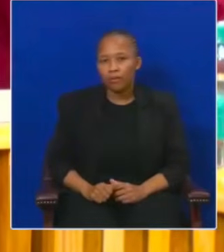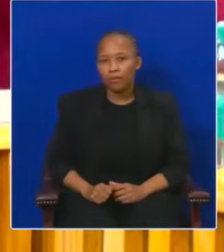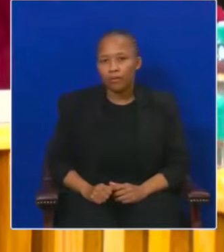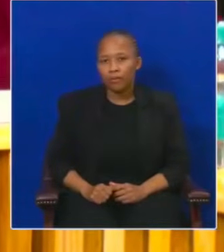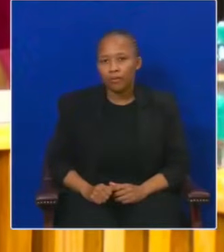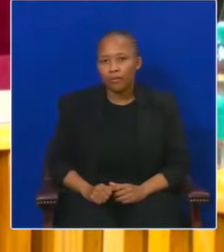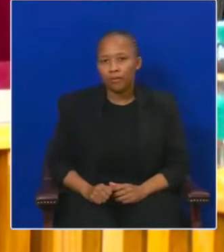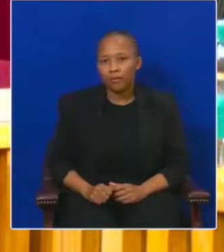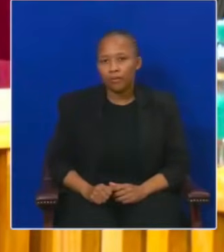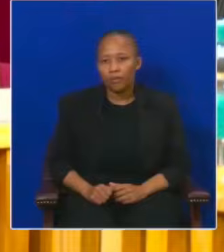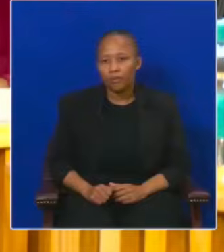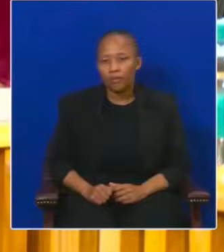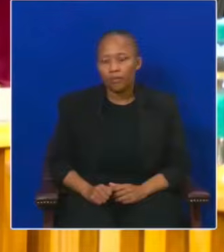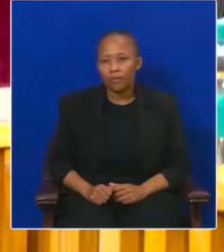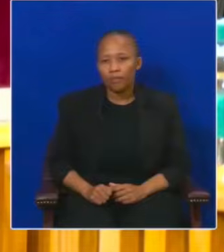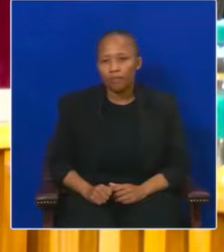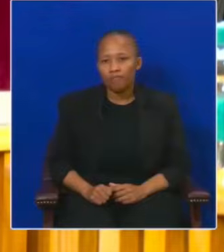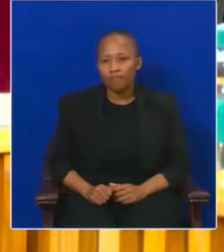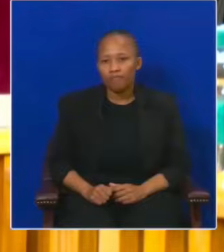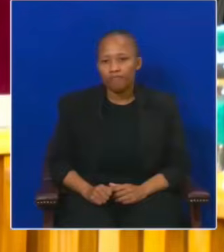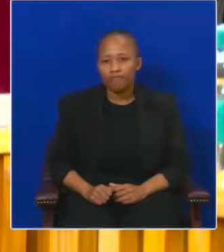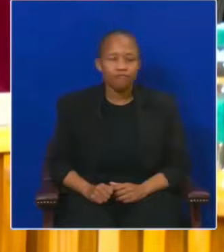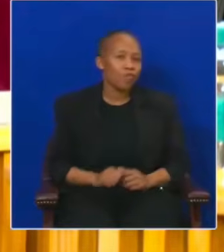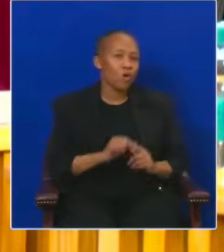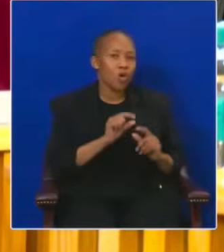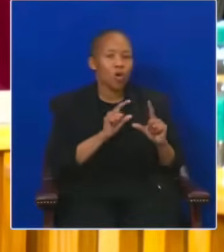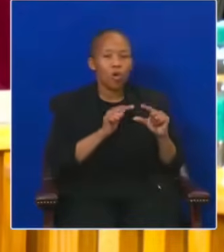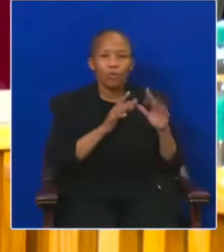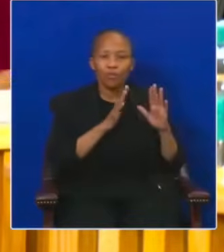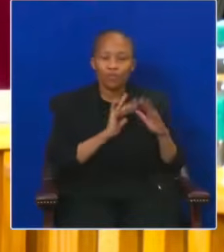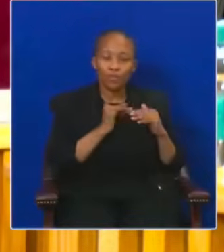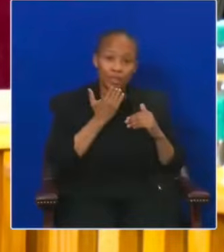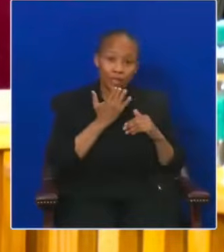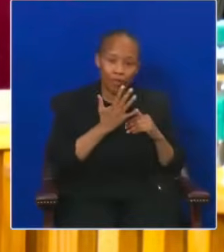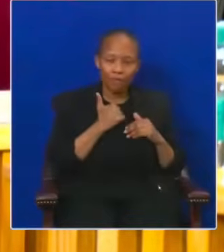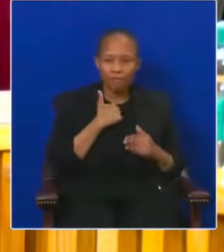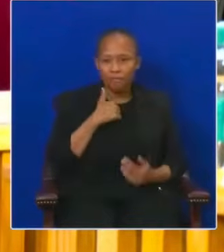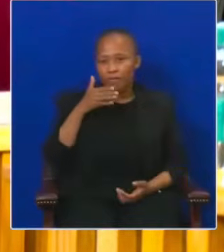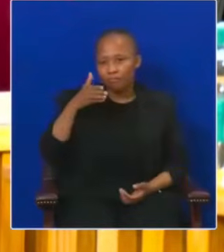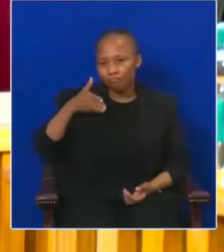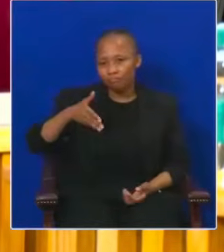Thank you, Commissioners. I'm here, Commissioners.